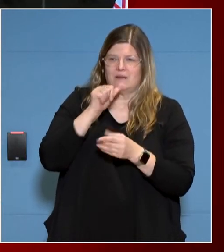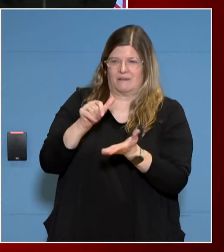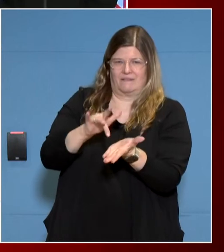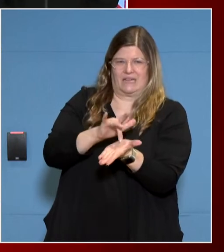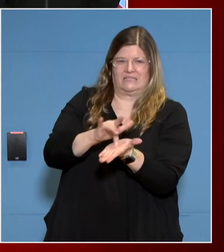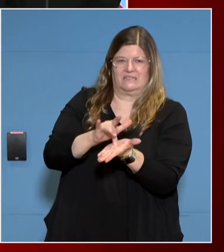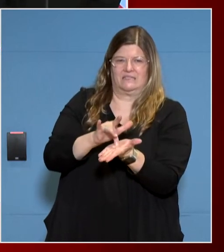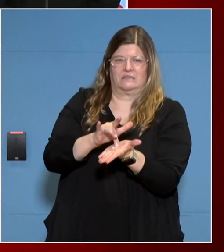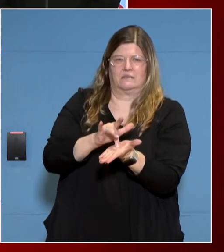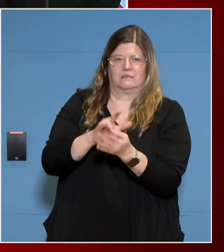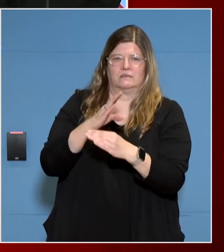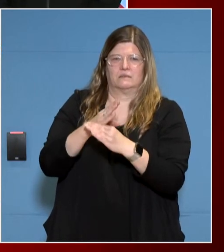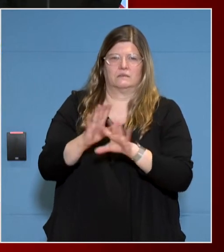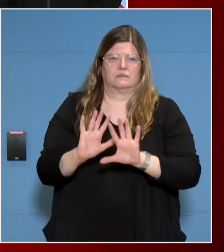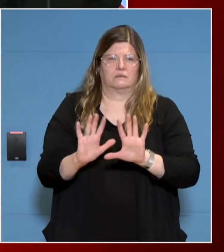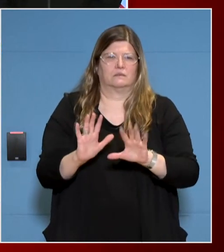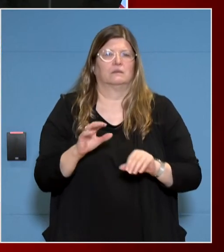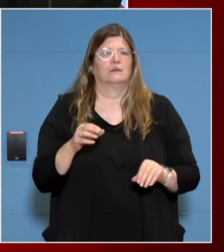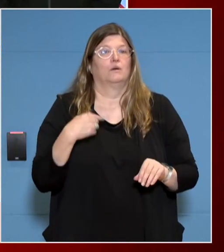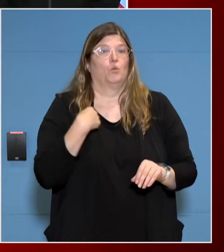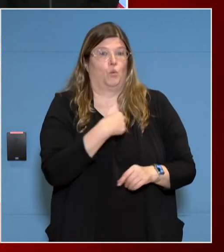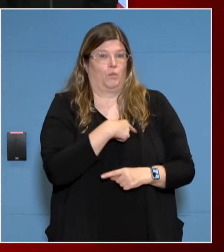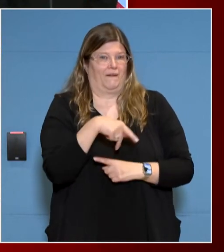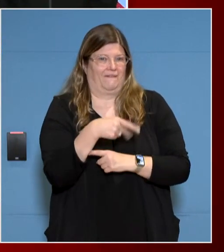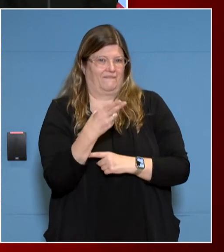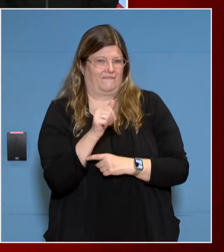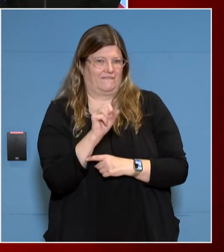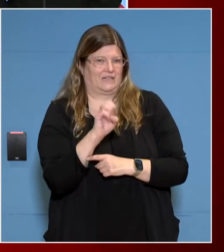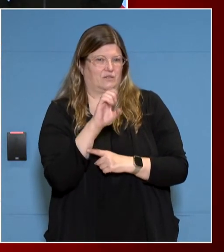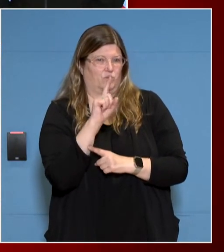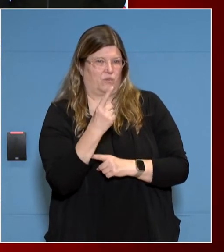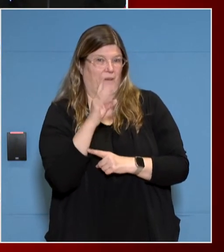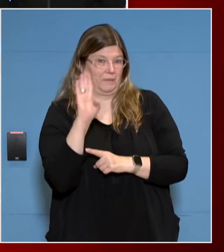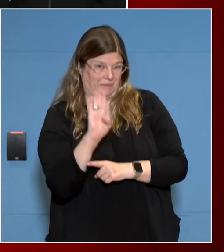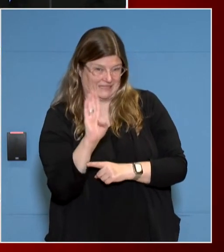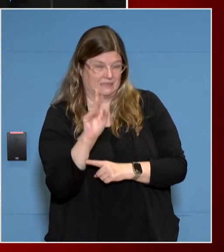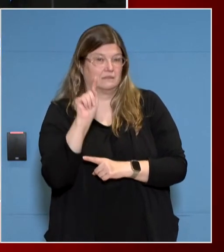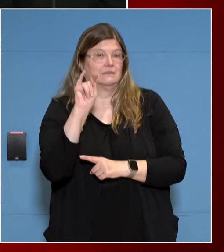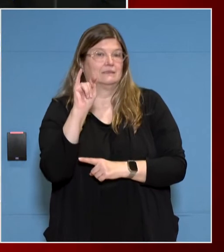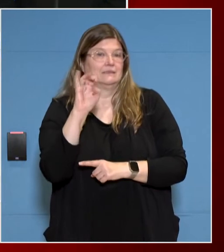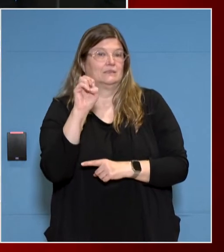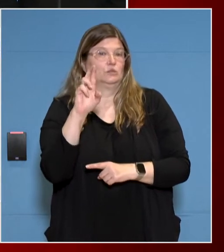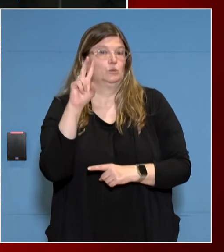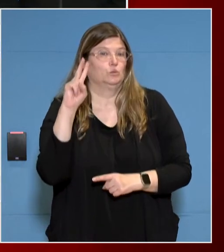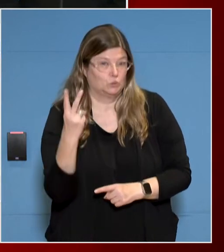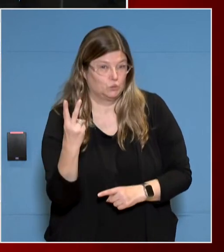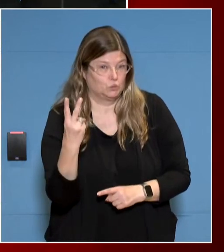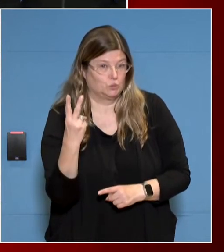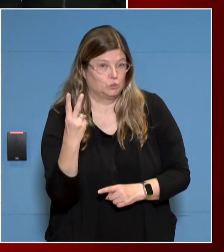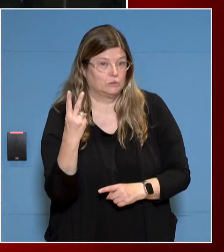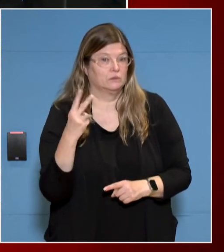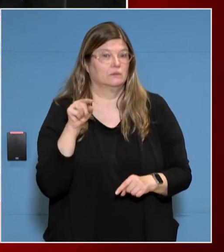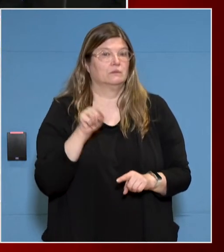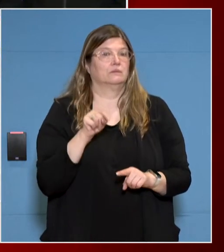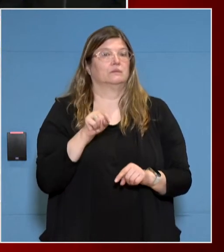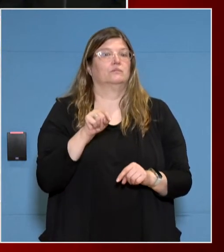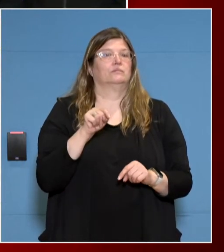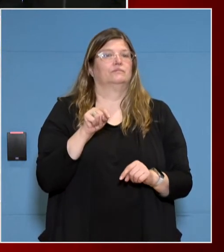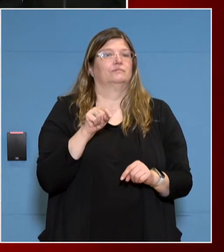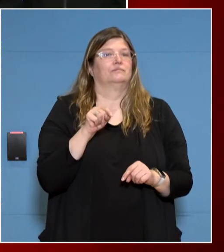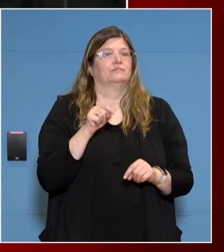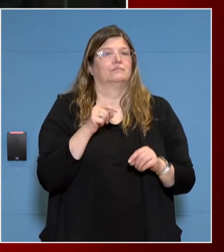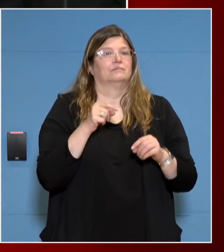phase 1B, tier 2. Okay. And so in phase 1B, tier 2, we see grocery store clerks and